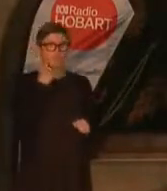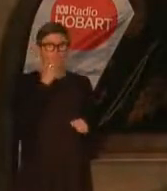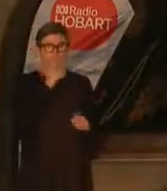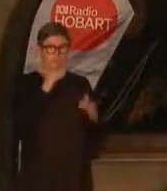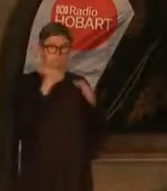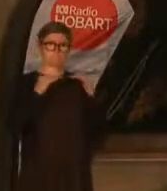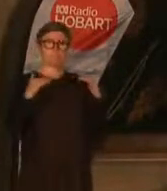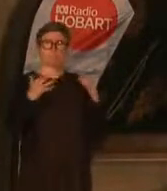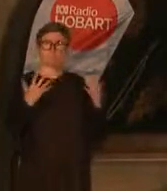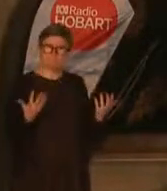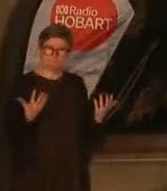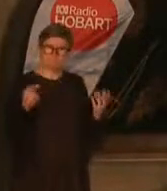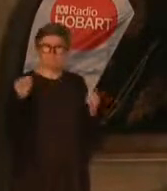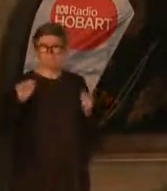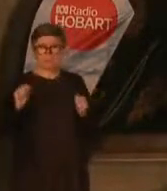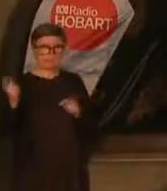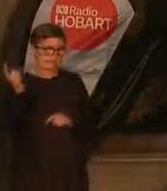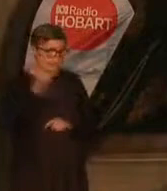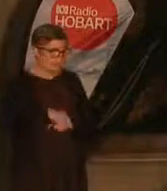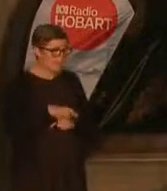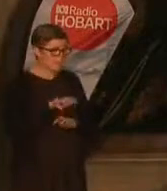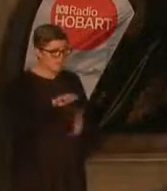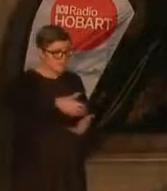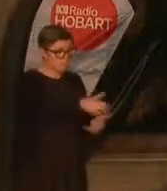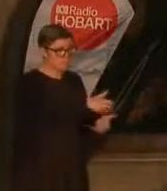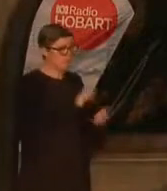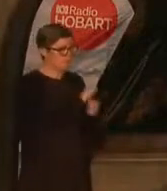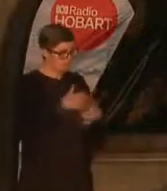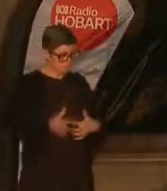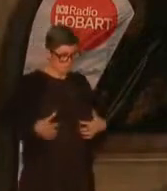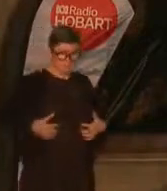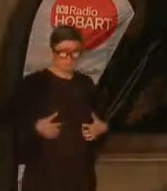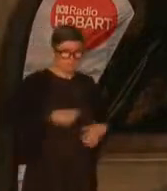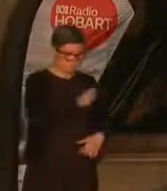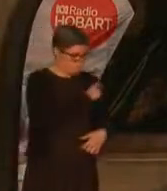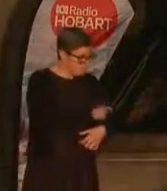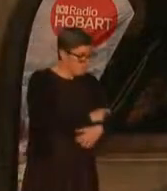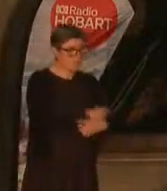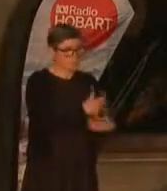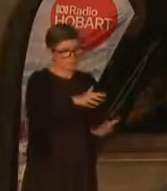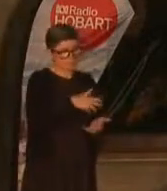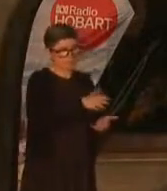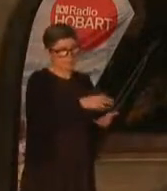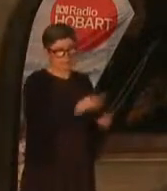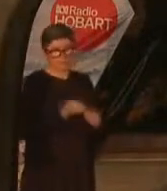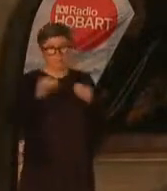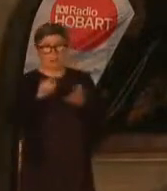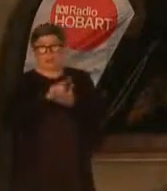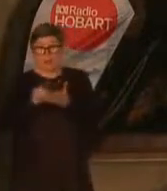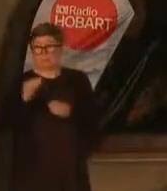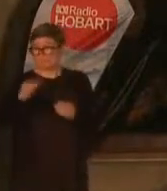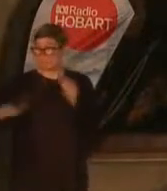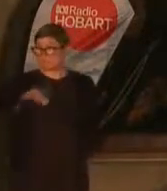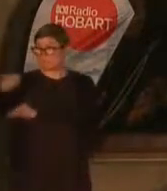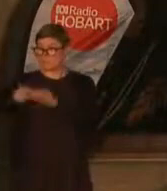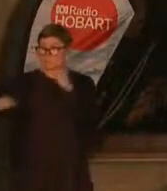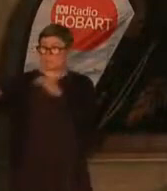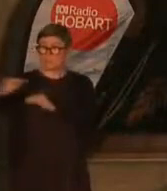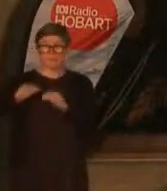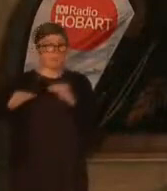You know, and that collection of human remains and the trading of our ancestors all around the world happened right through the